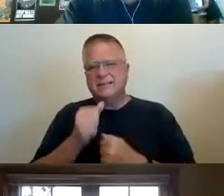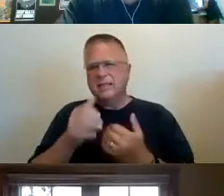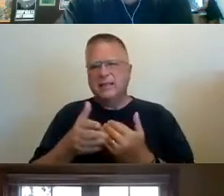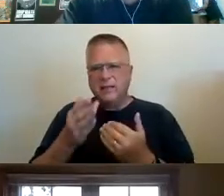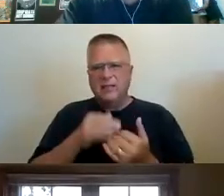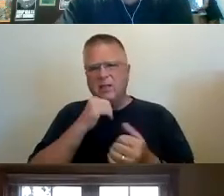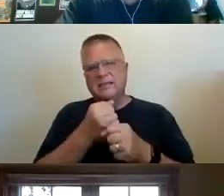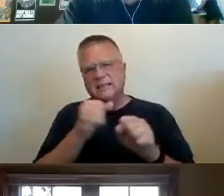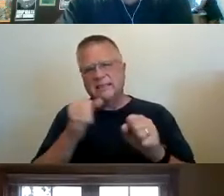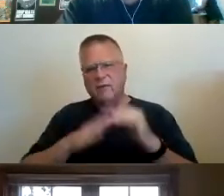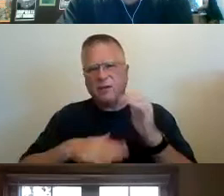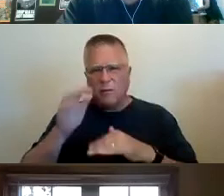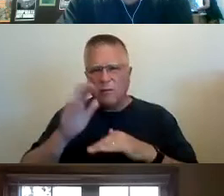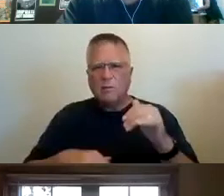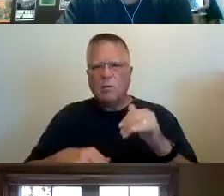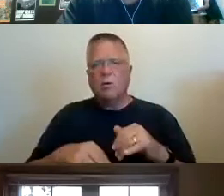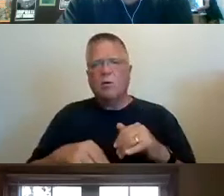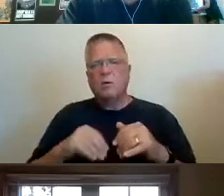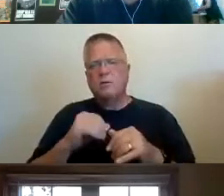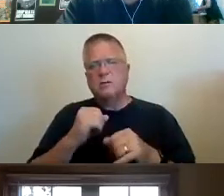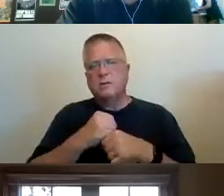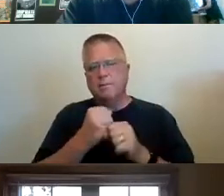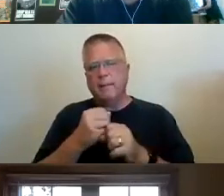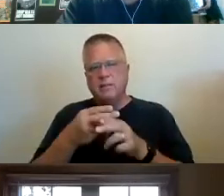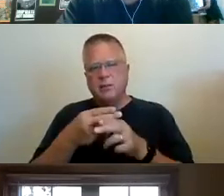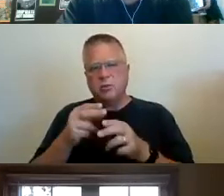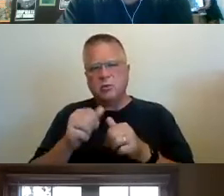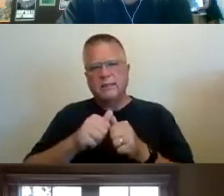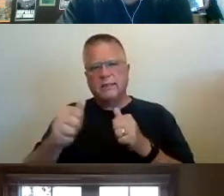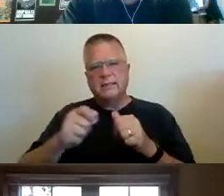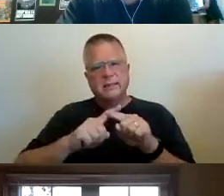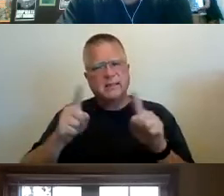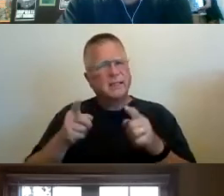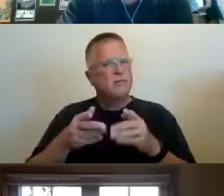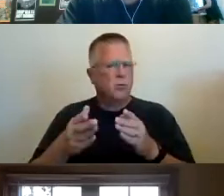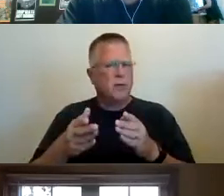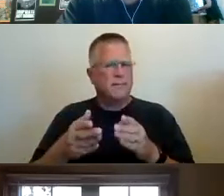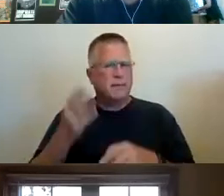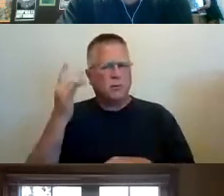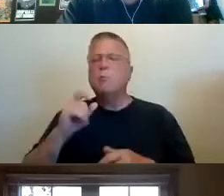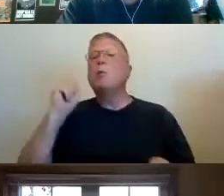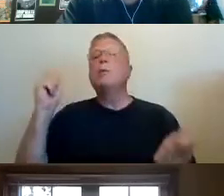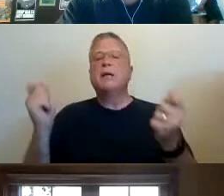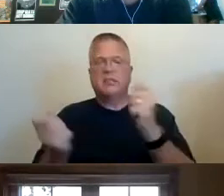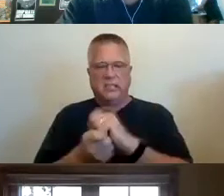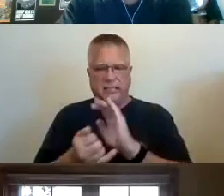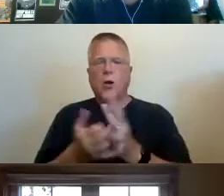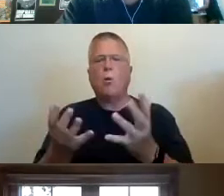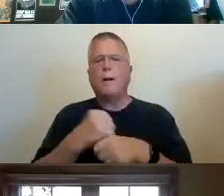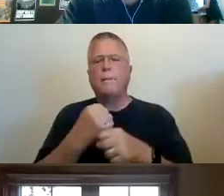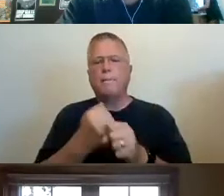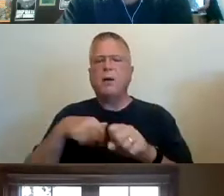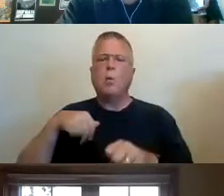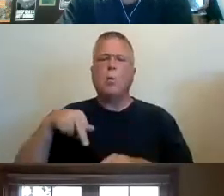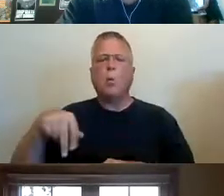comfortable to make those short distance trips in an alternative mode. So we want to change that. We want to make walking safe. We want to make biking